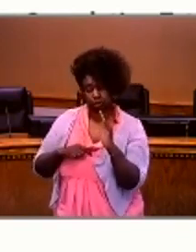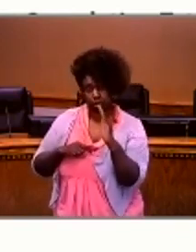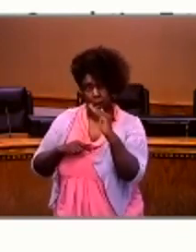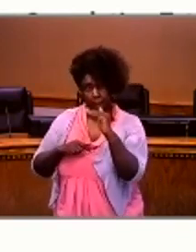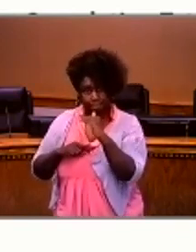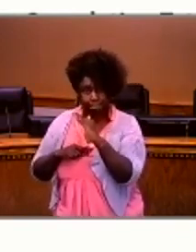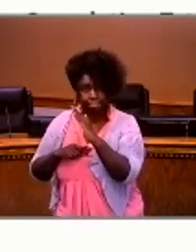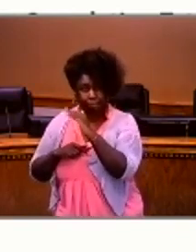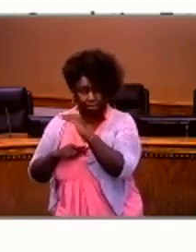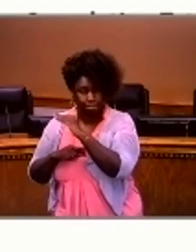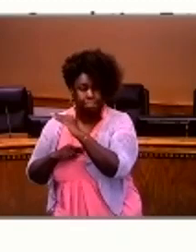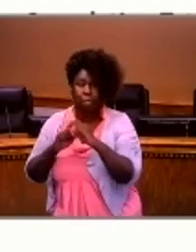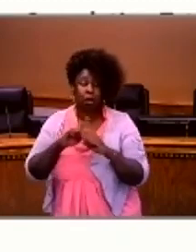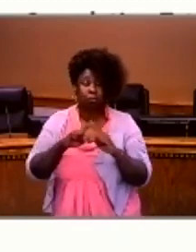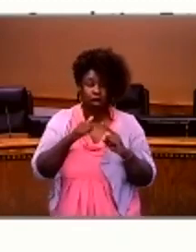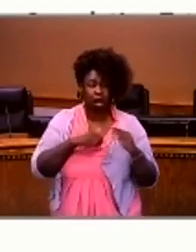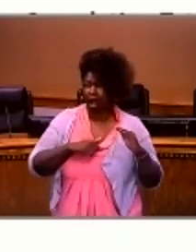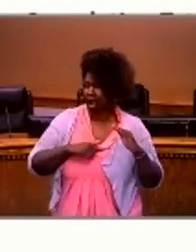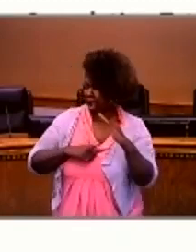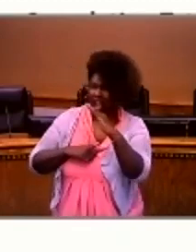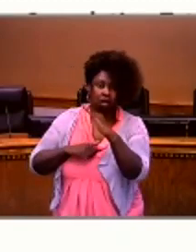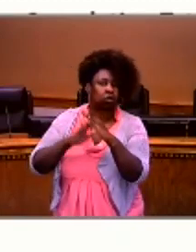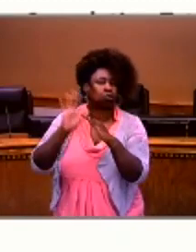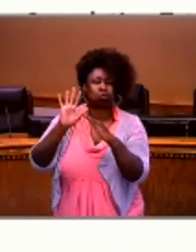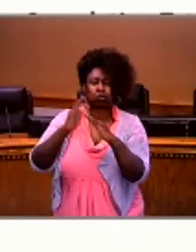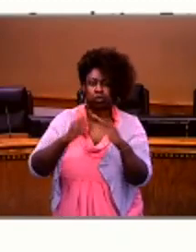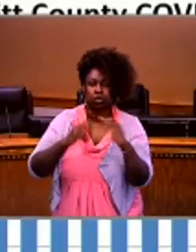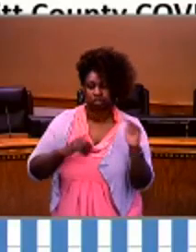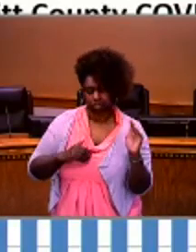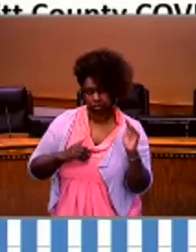but the rate of it going up has leveled off.